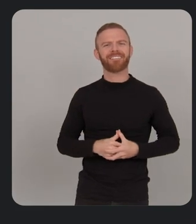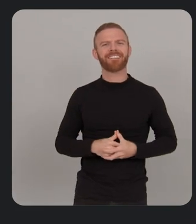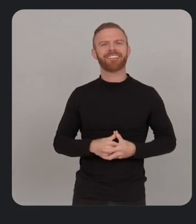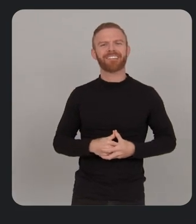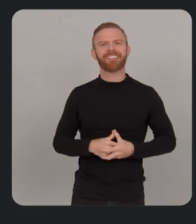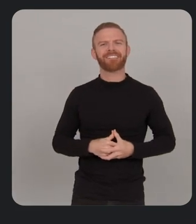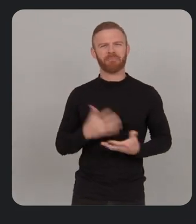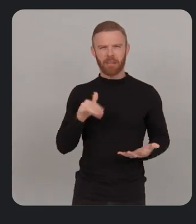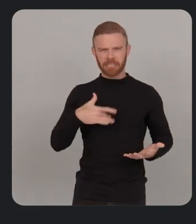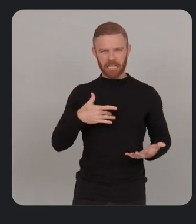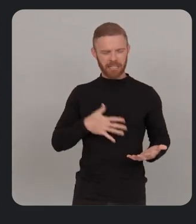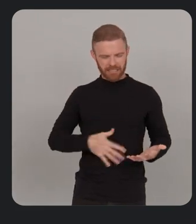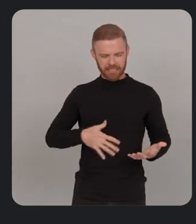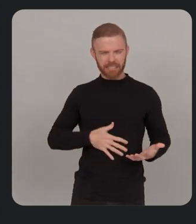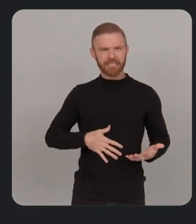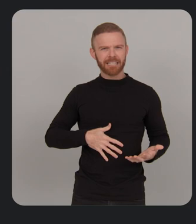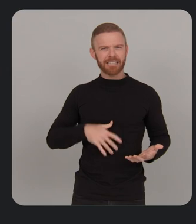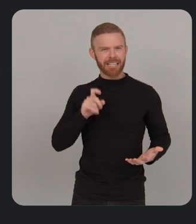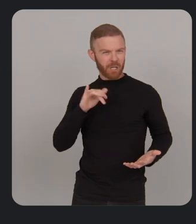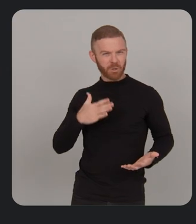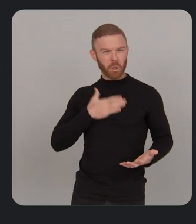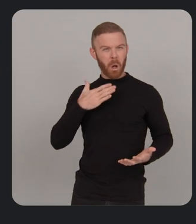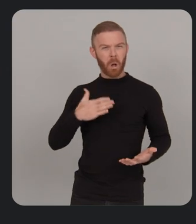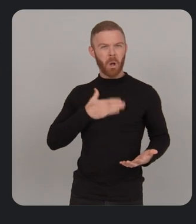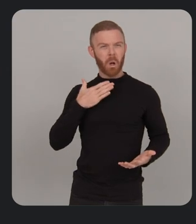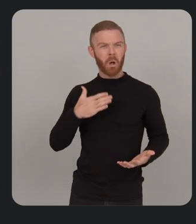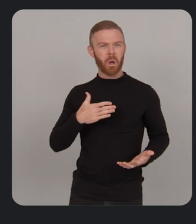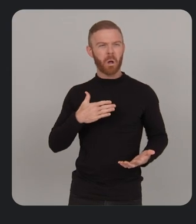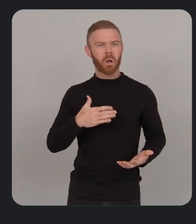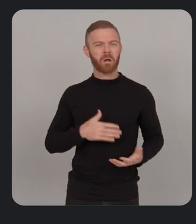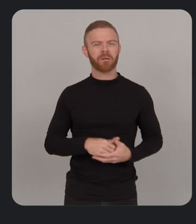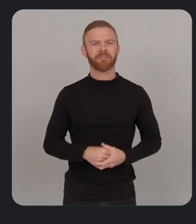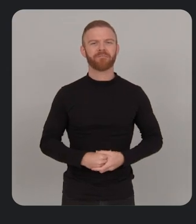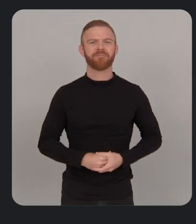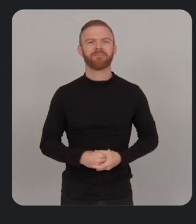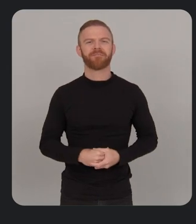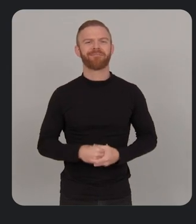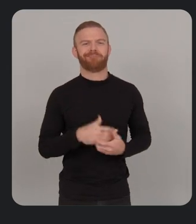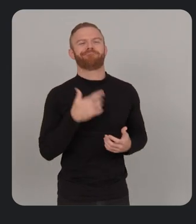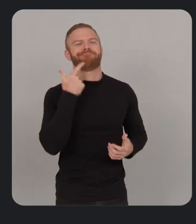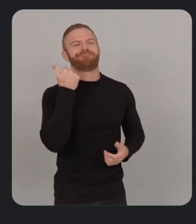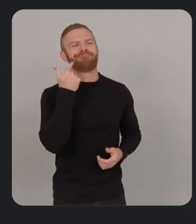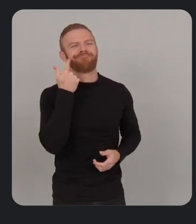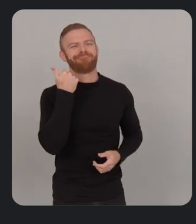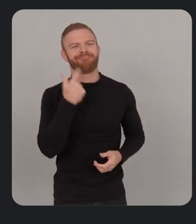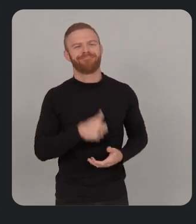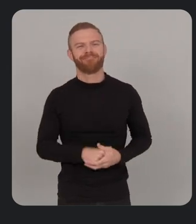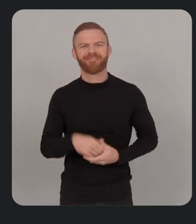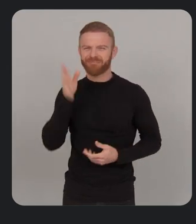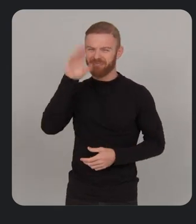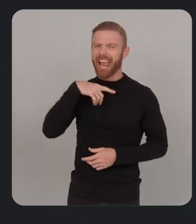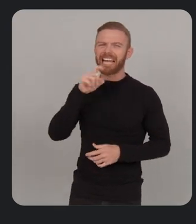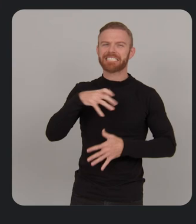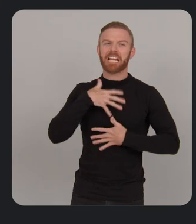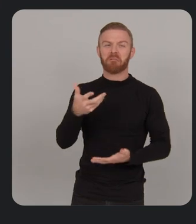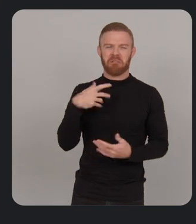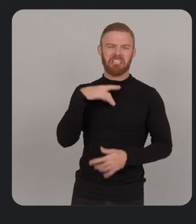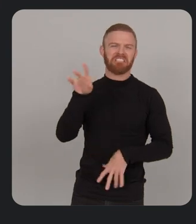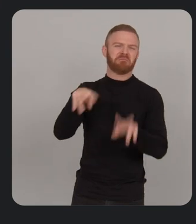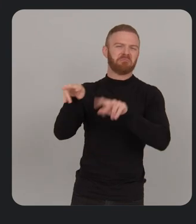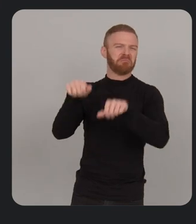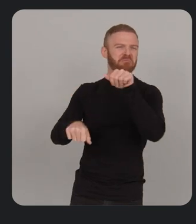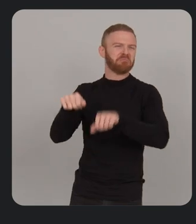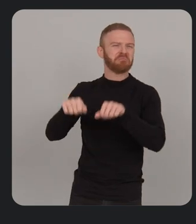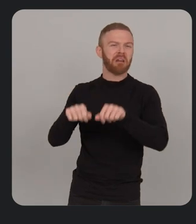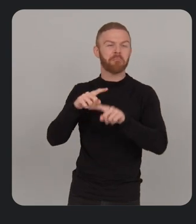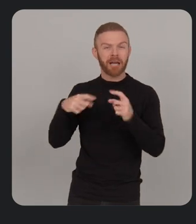What's that feeling I'm having in my stomach? Is that joy? You know, I gotta admit, I doubted you at first,